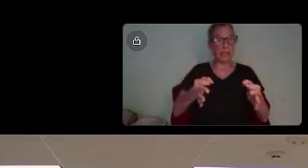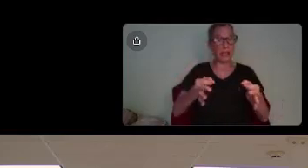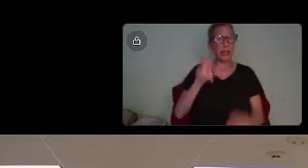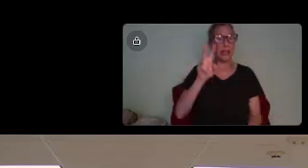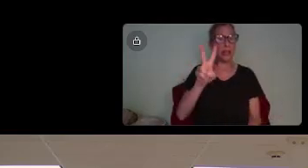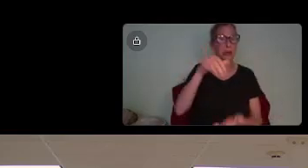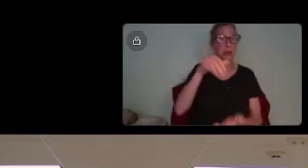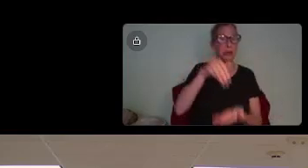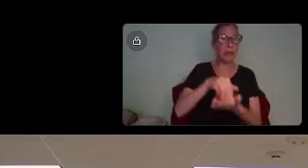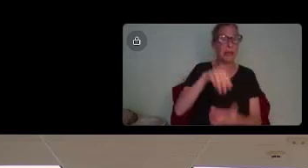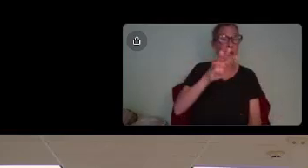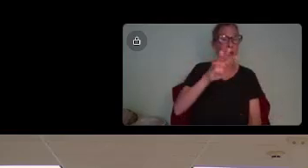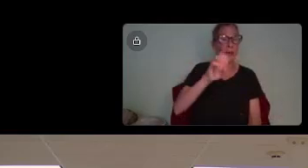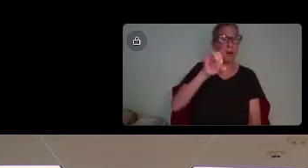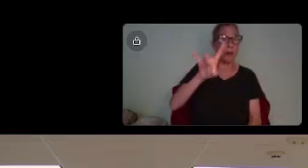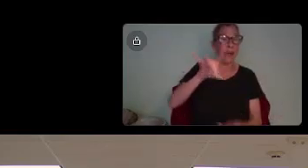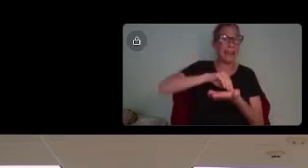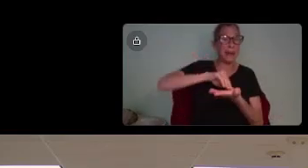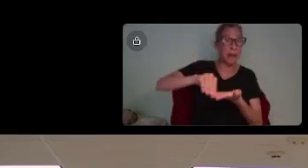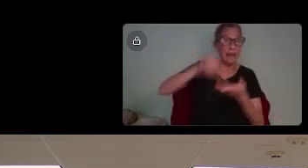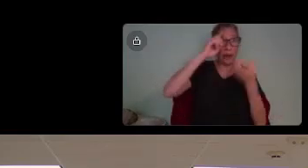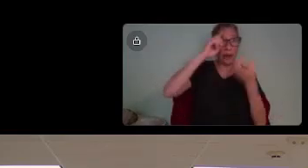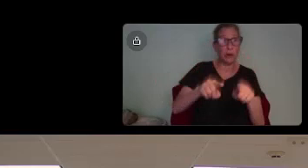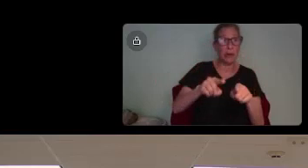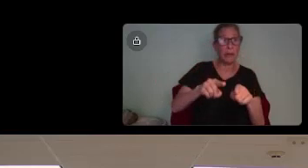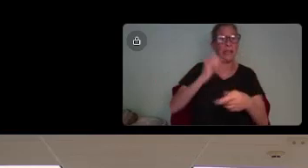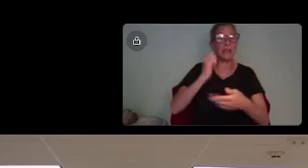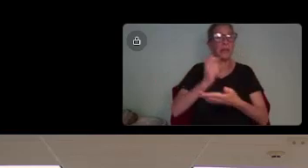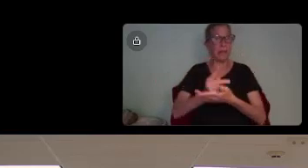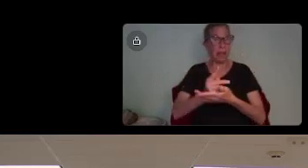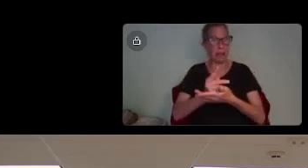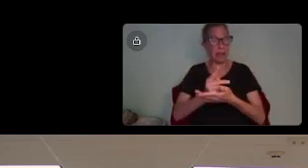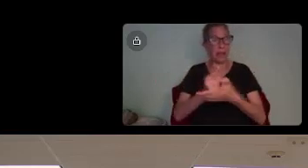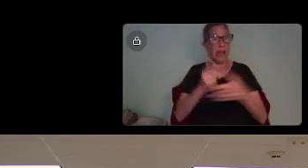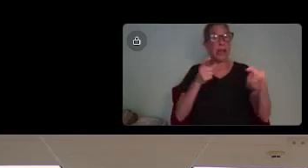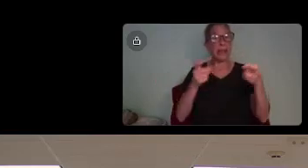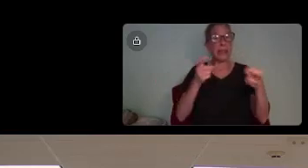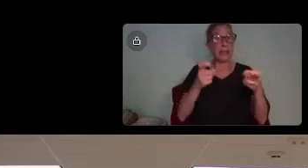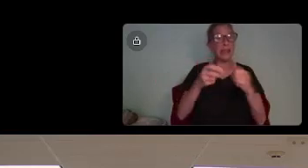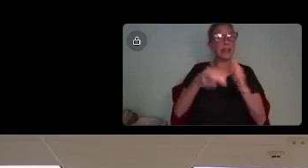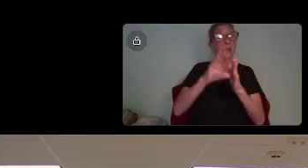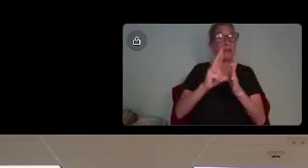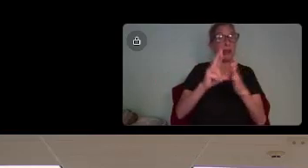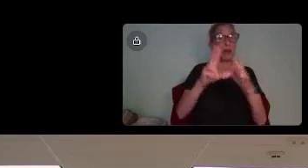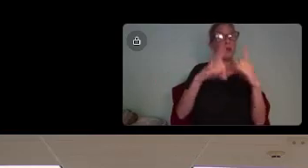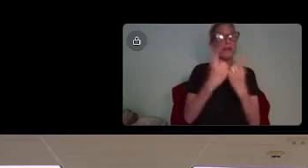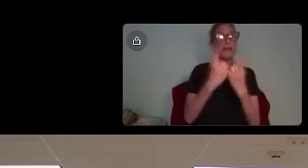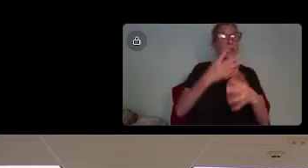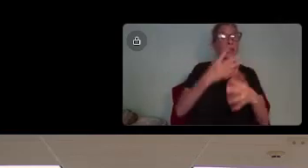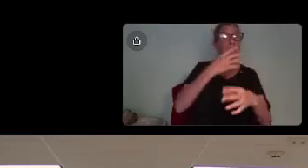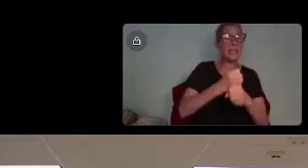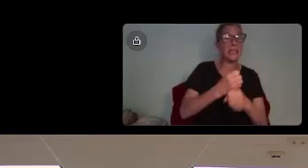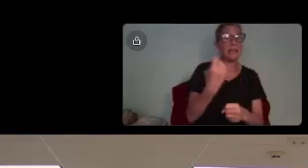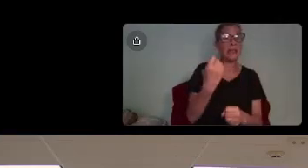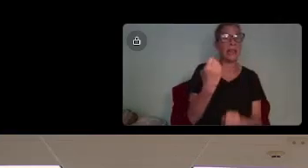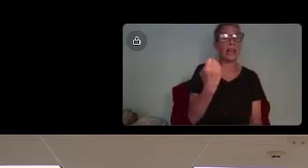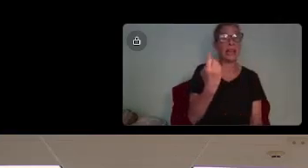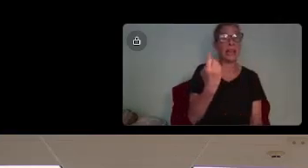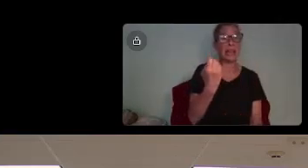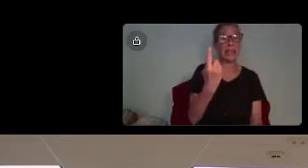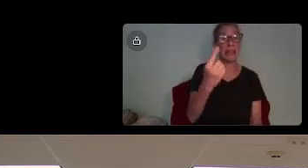2,408 waiver agreements were finalized. The Administrative Review Division received